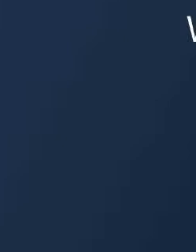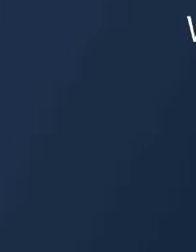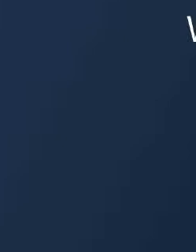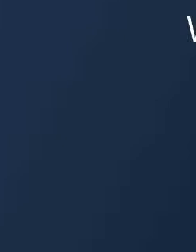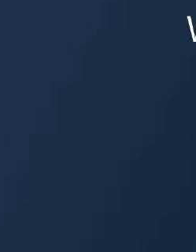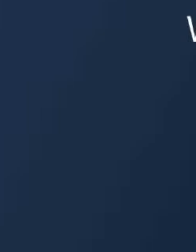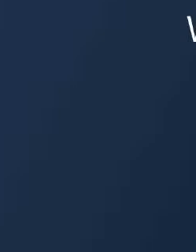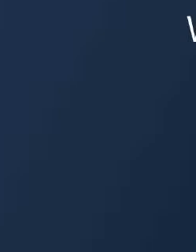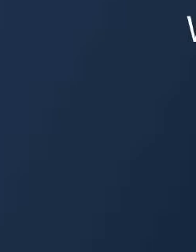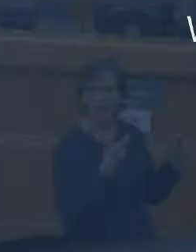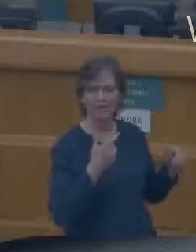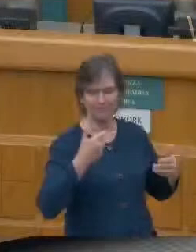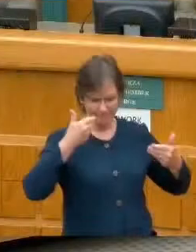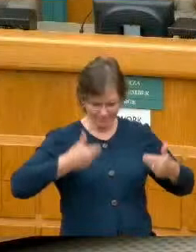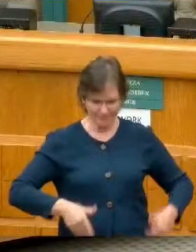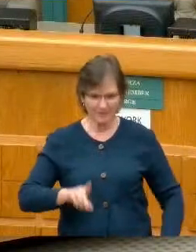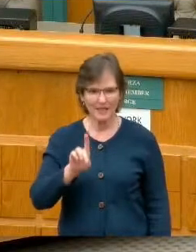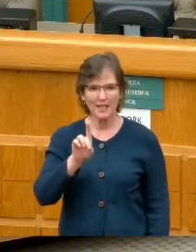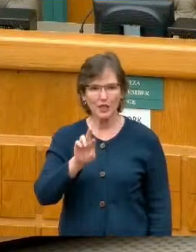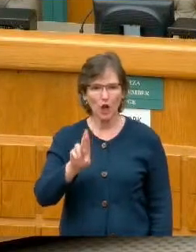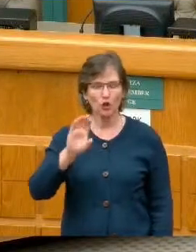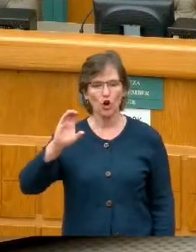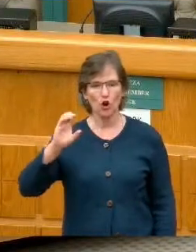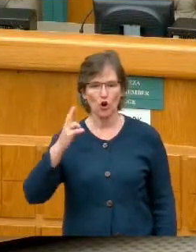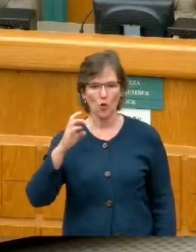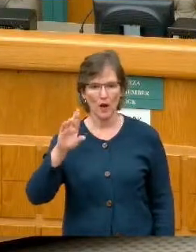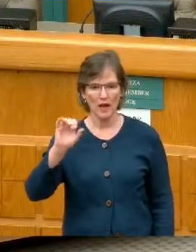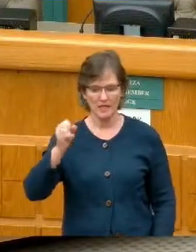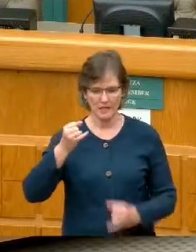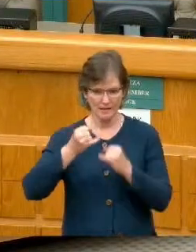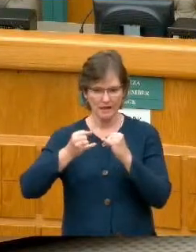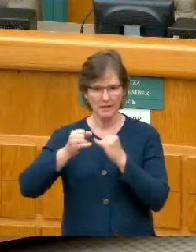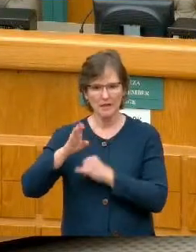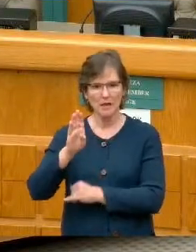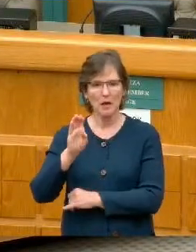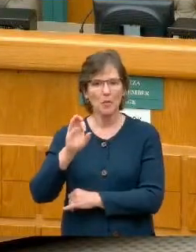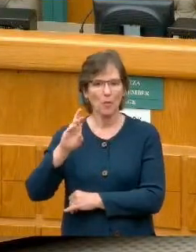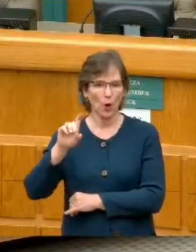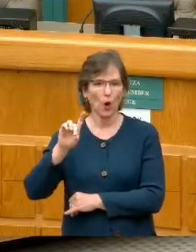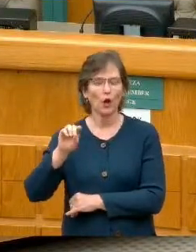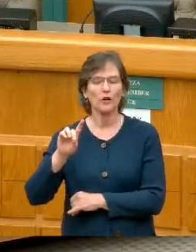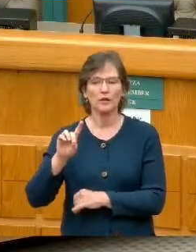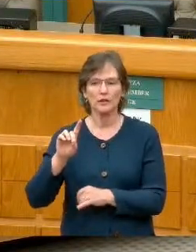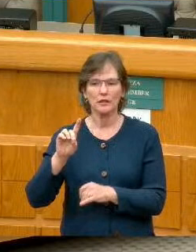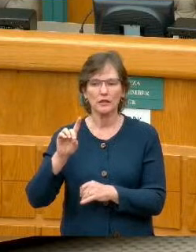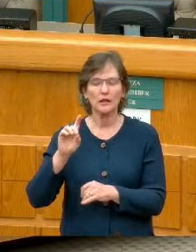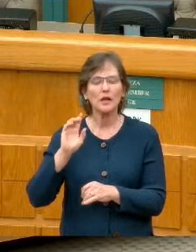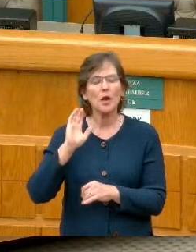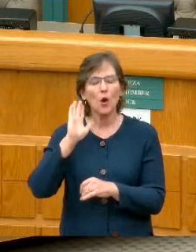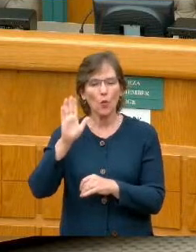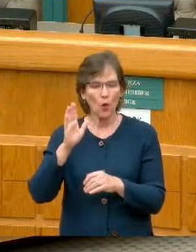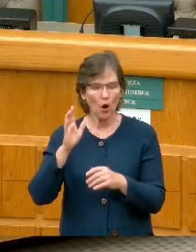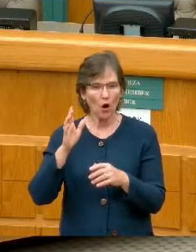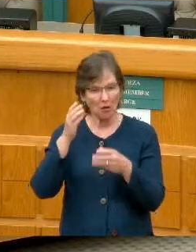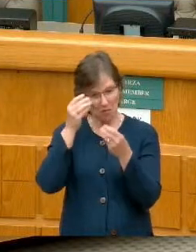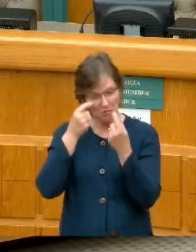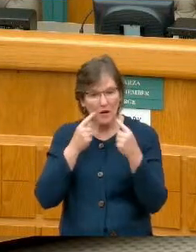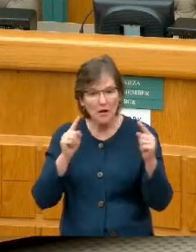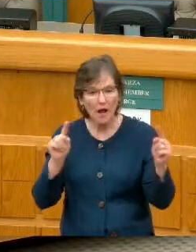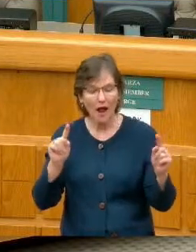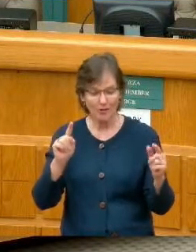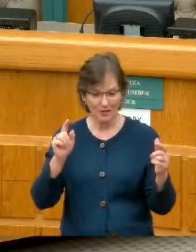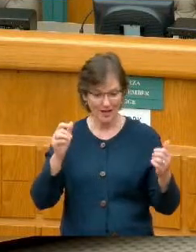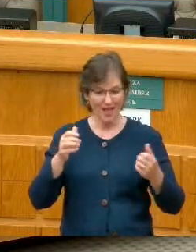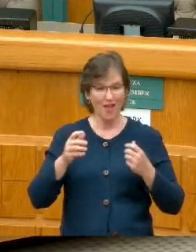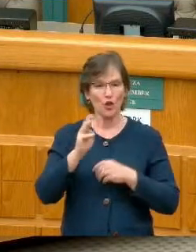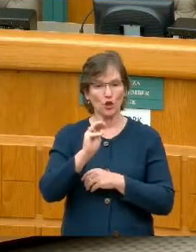Chris Bird. I'm a member of the COVID-19 task force, and I'll be delivering both the Nueces County COVID report as well as the